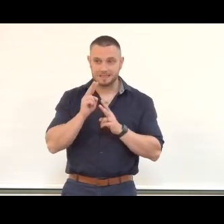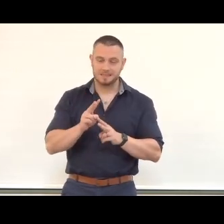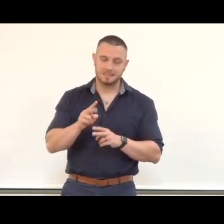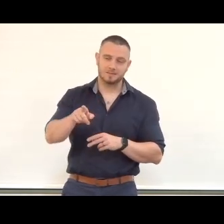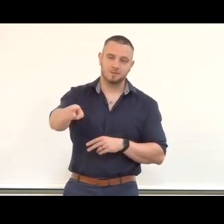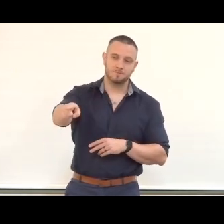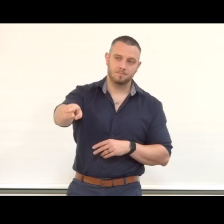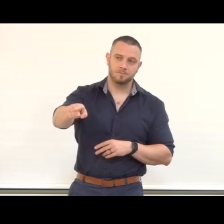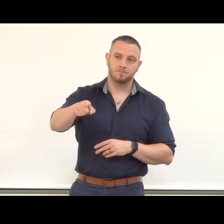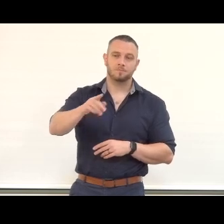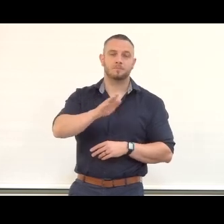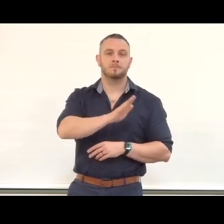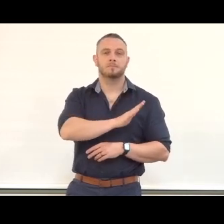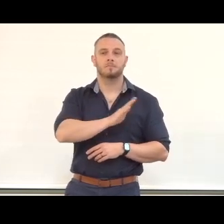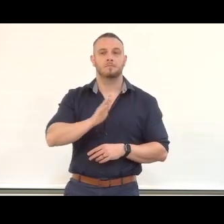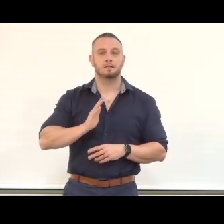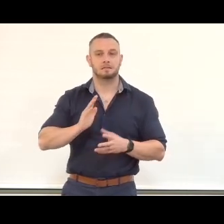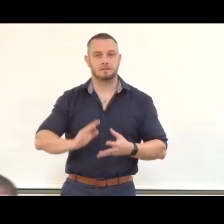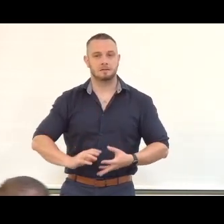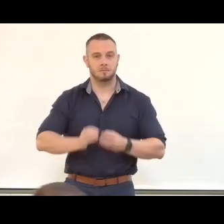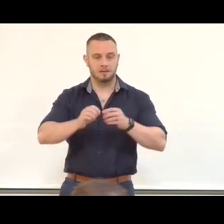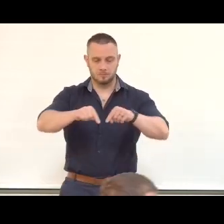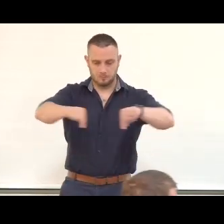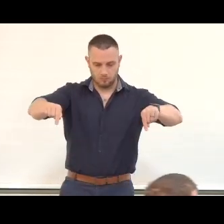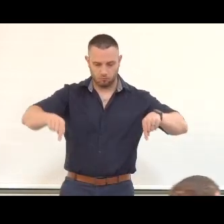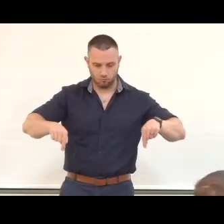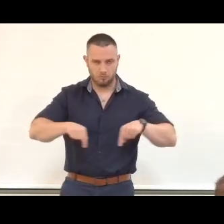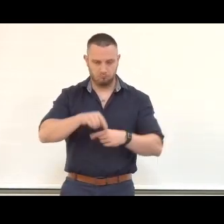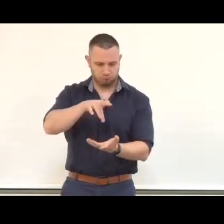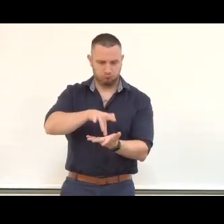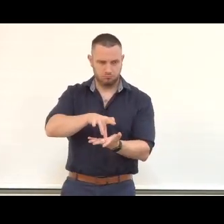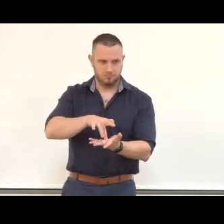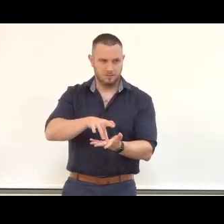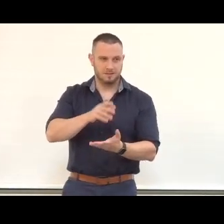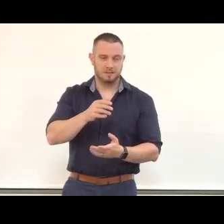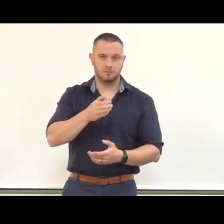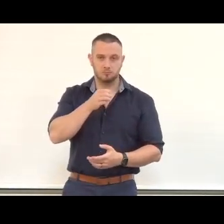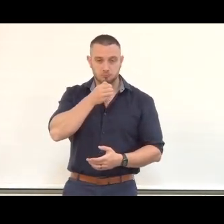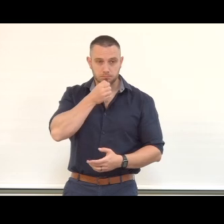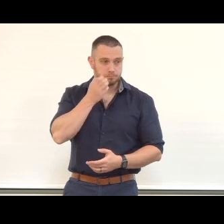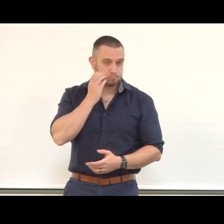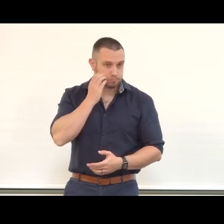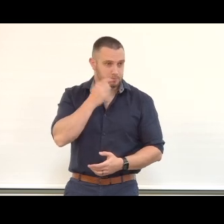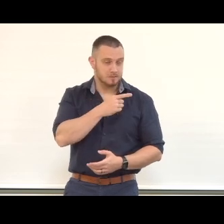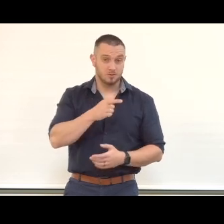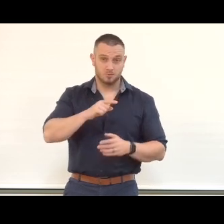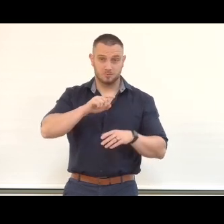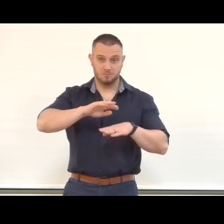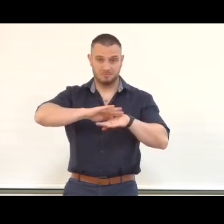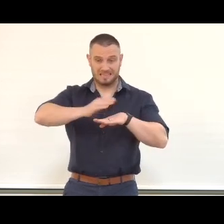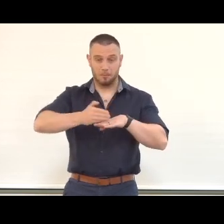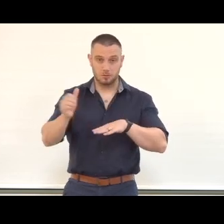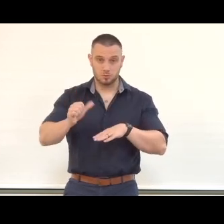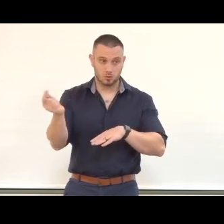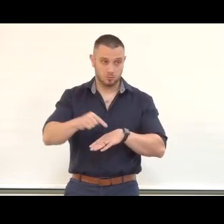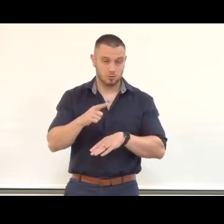So the military made a perimeter around it, and then they were radioing in and saying, so there are some camels coming to your camp, should we